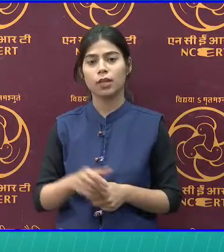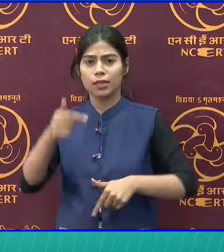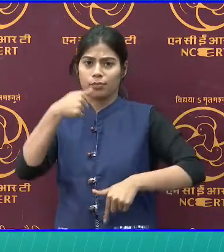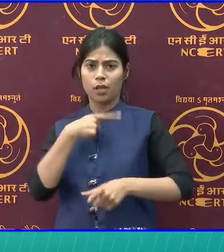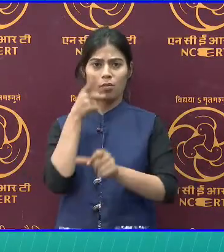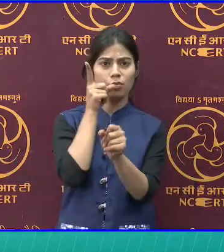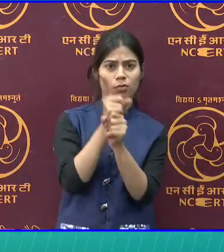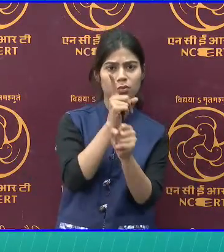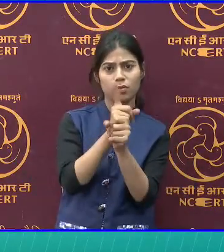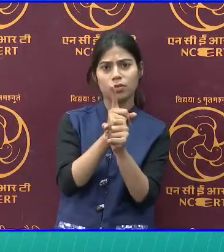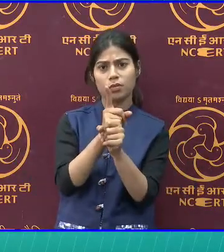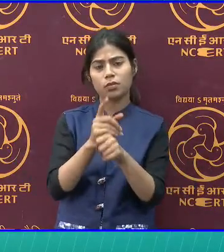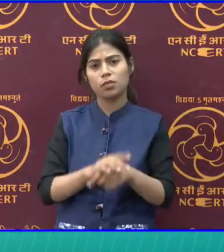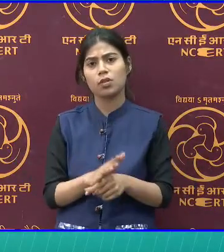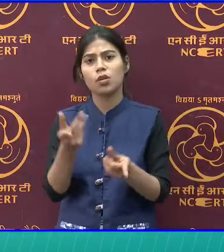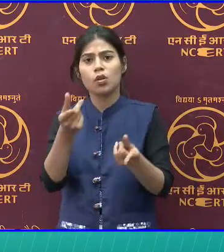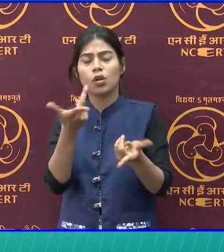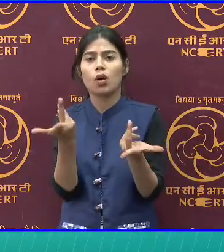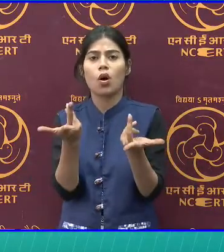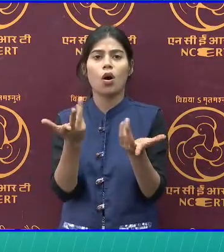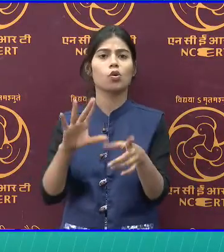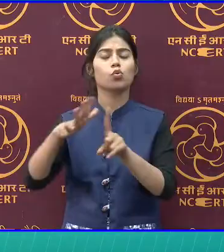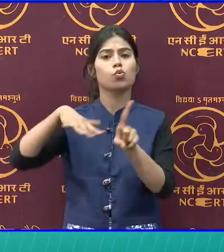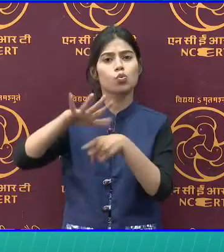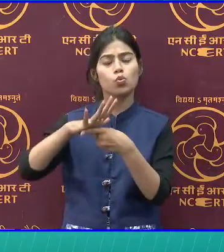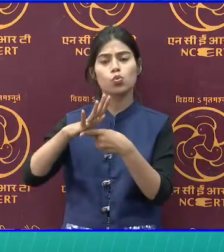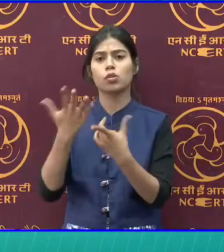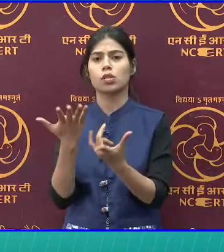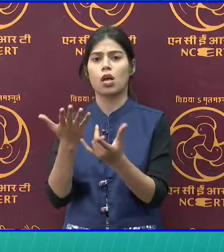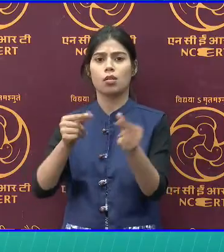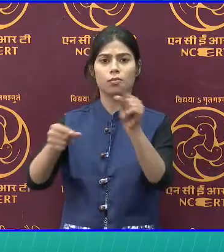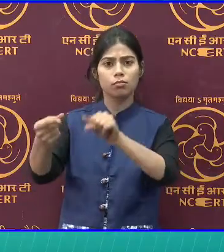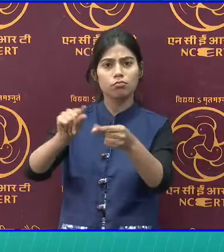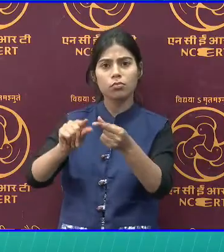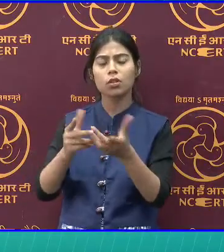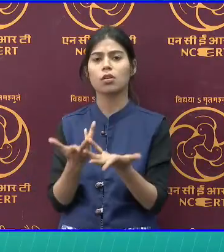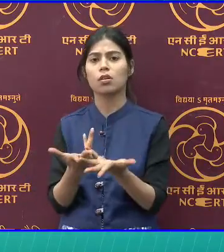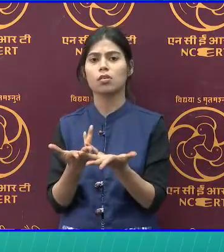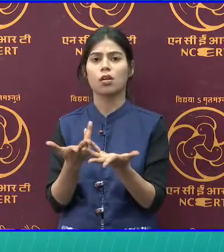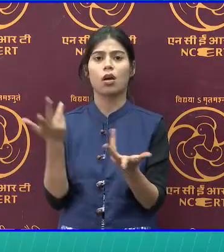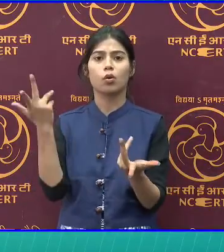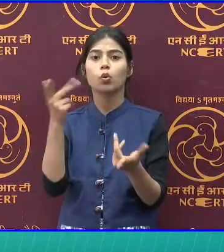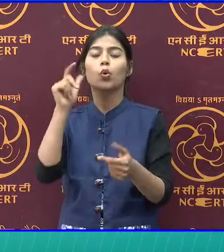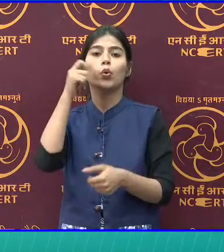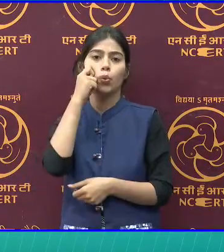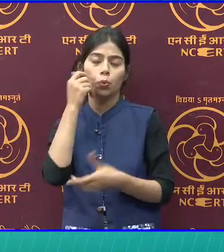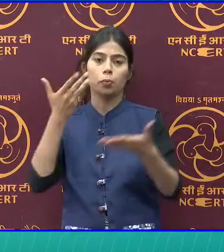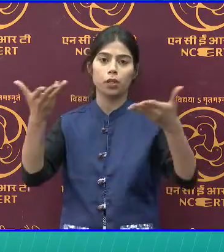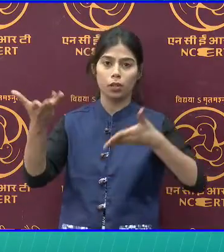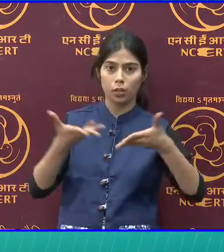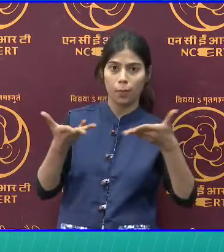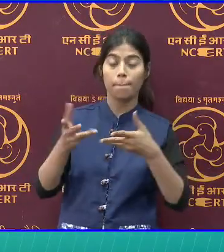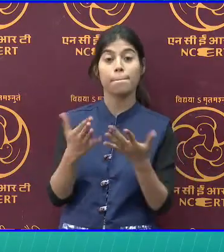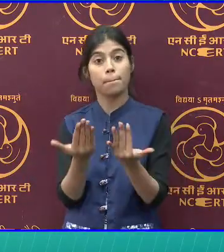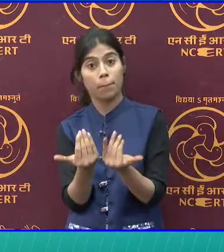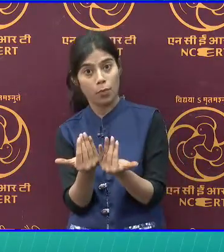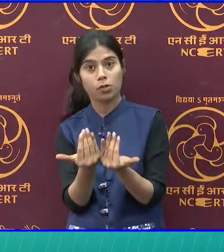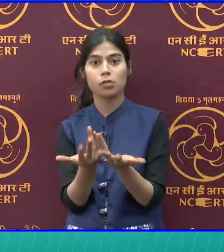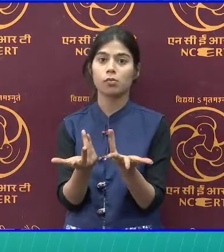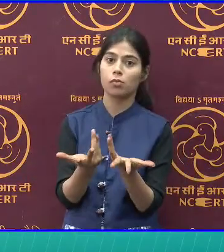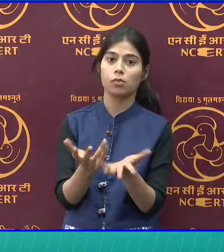teacher need to recognize that the social sciences is about the human behaviors, but it is also possible to